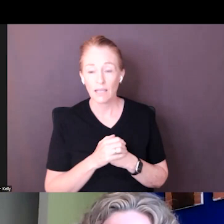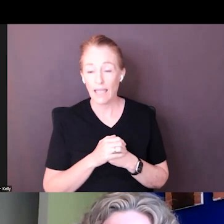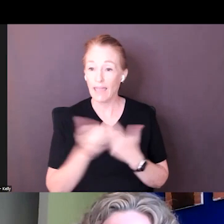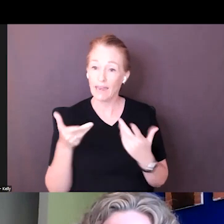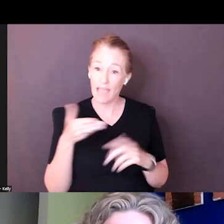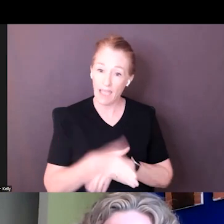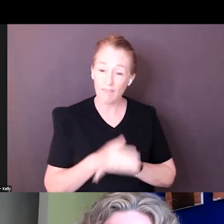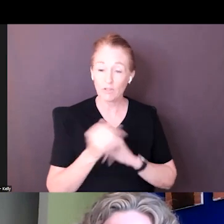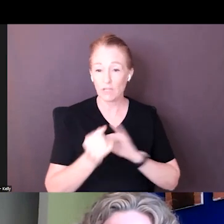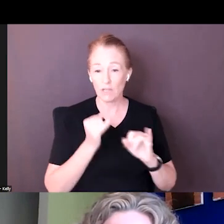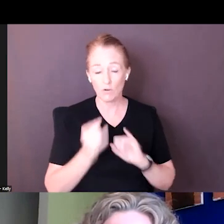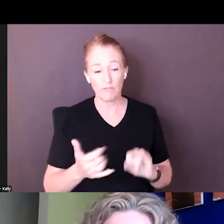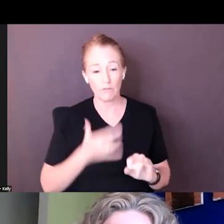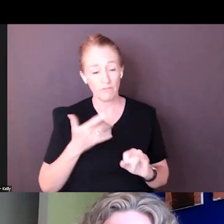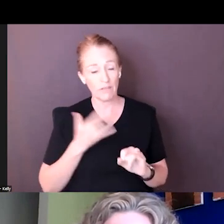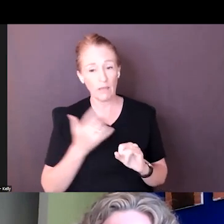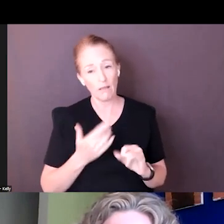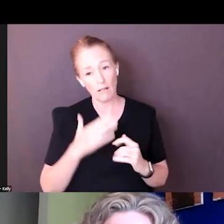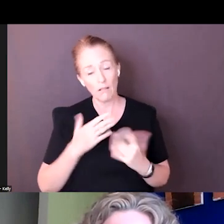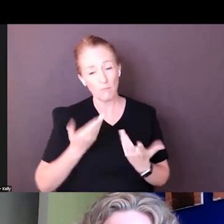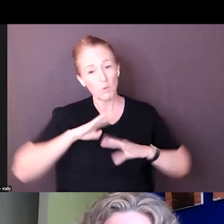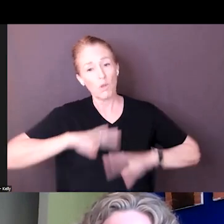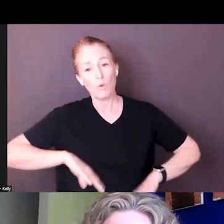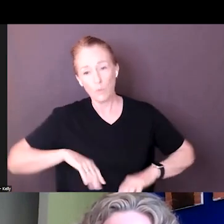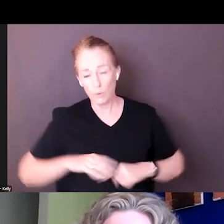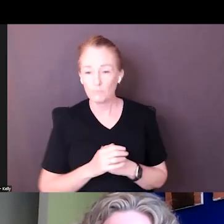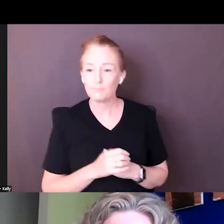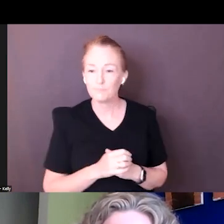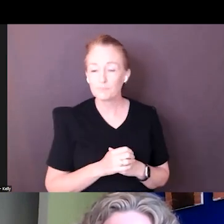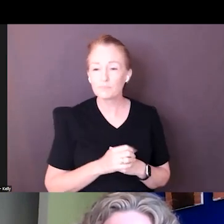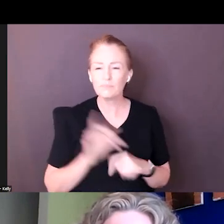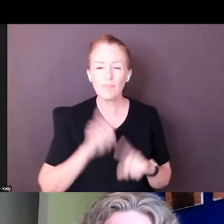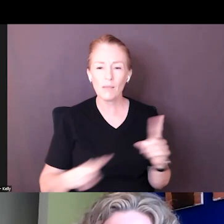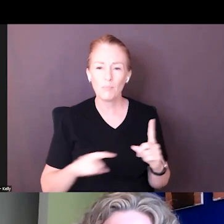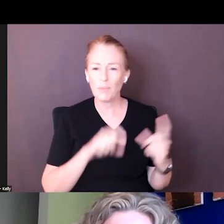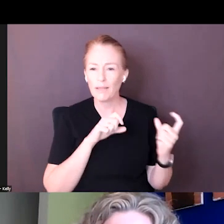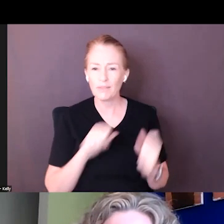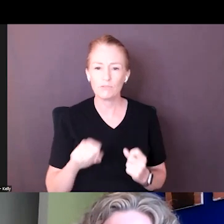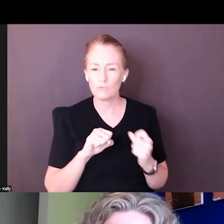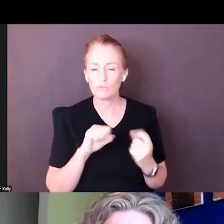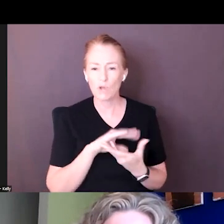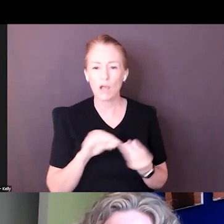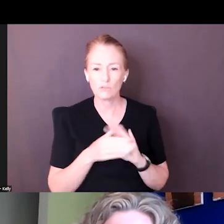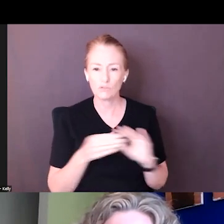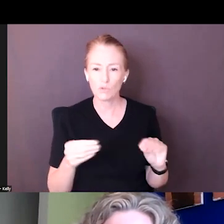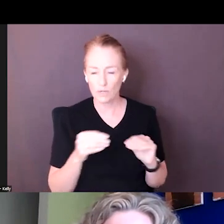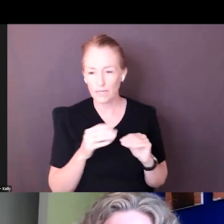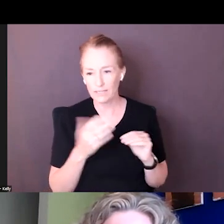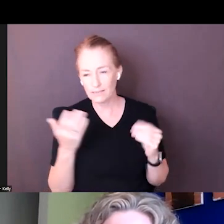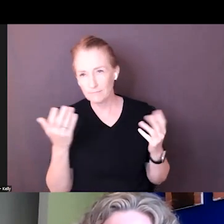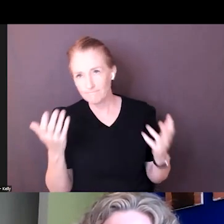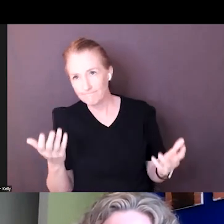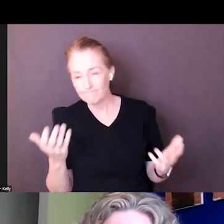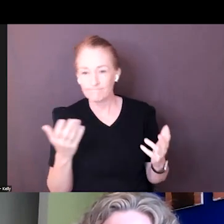lost their role. Some of them focus on what happened to the doctors. But those rich stories are a bit like, the stories of, unfortunately,